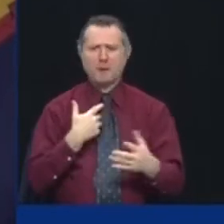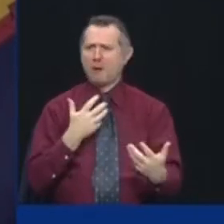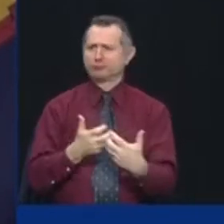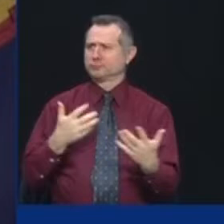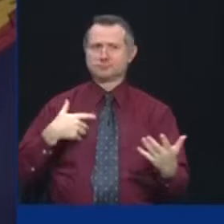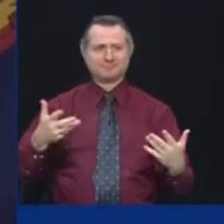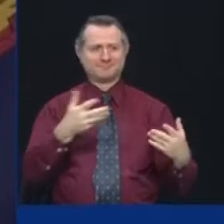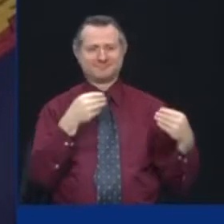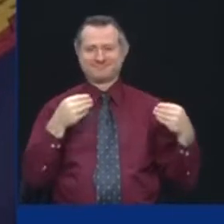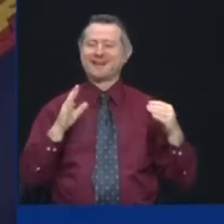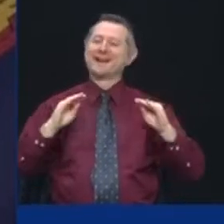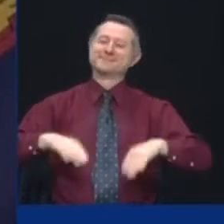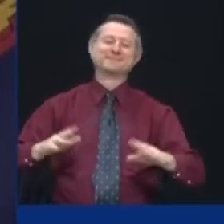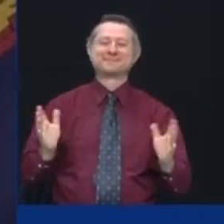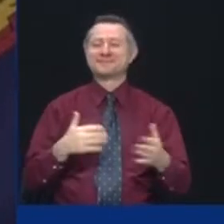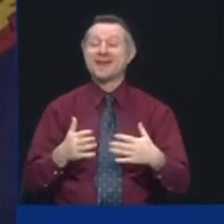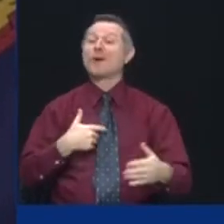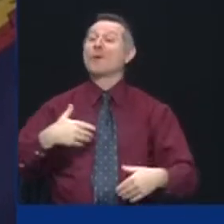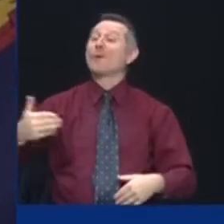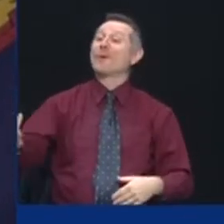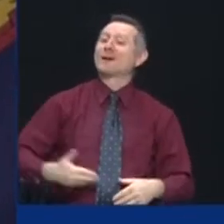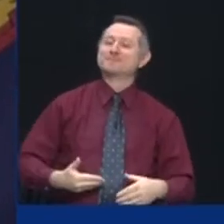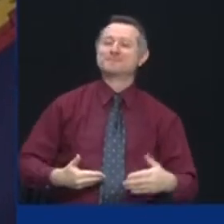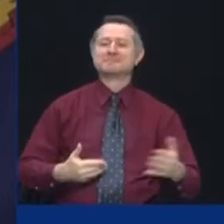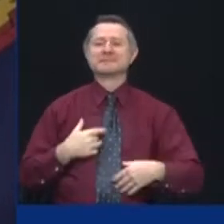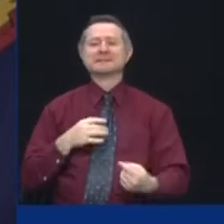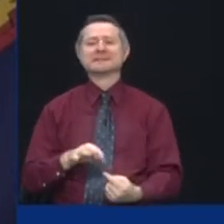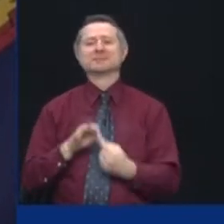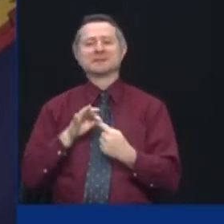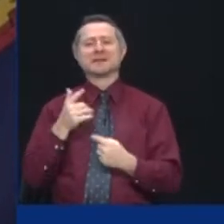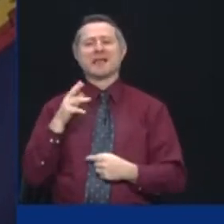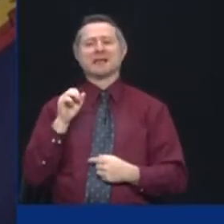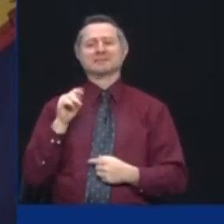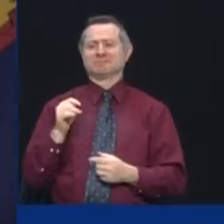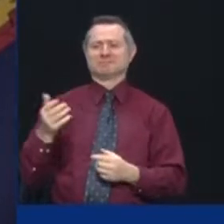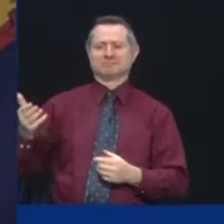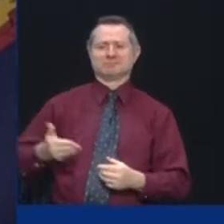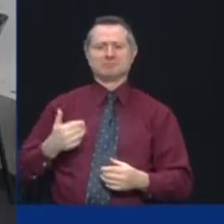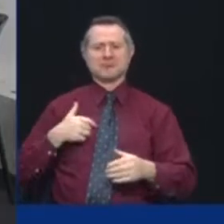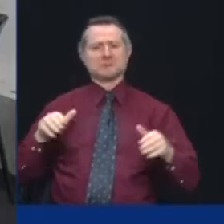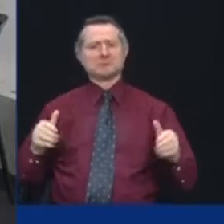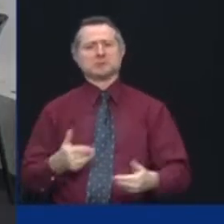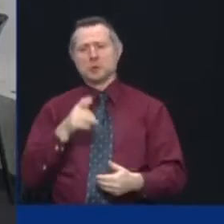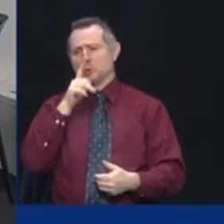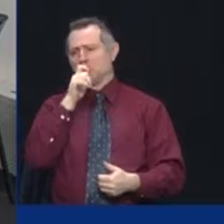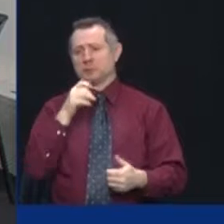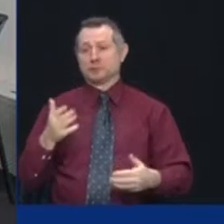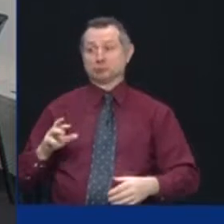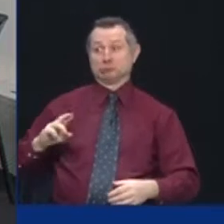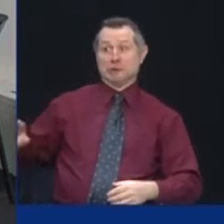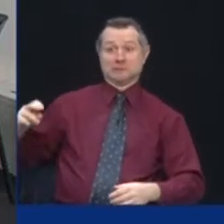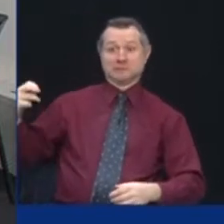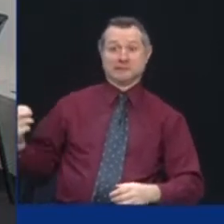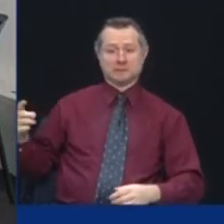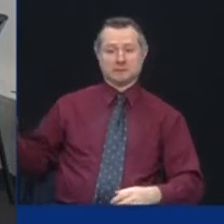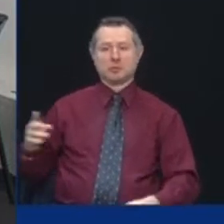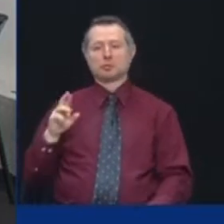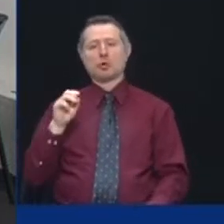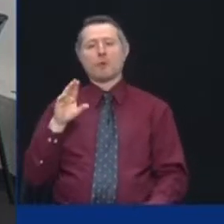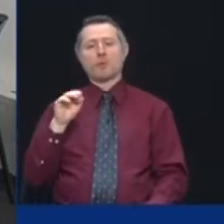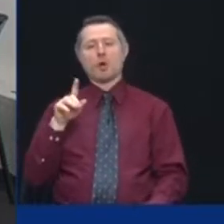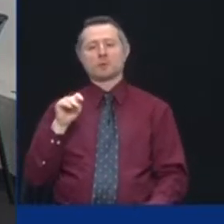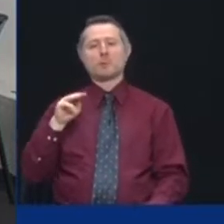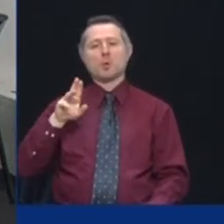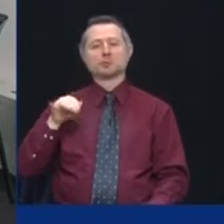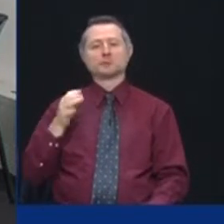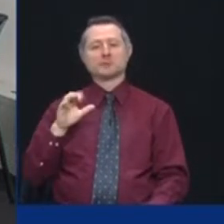Welcome, everyone. We have some special guests today, so let me introduce who's with us. To my right, you know Robert Mejica, Budget Director.